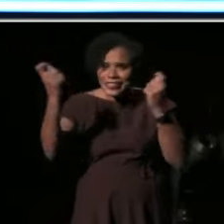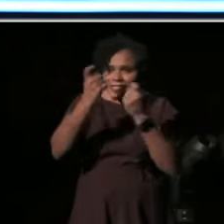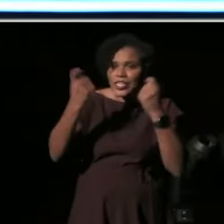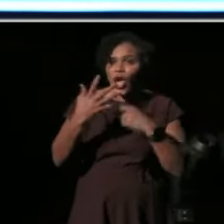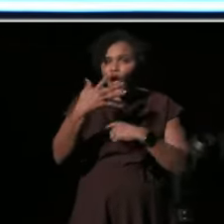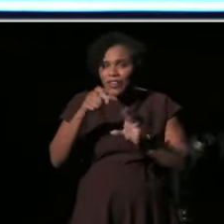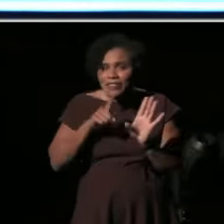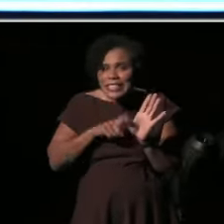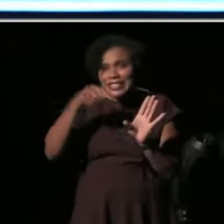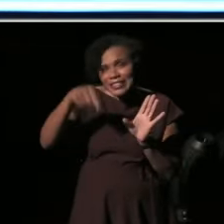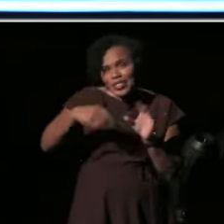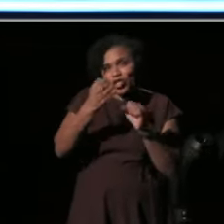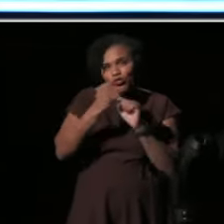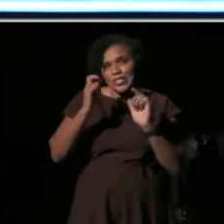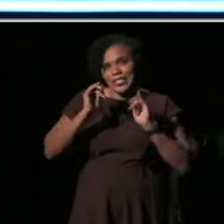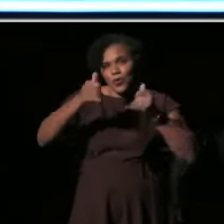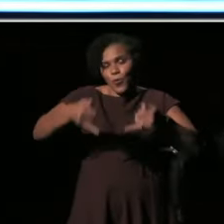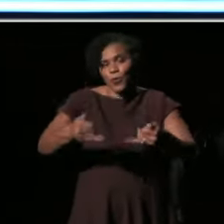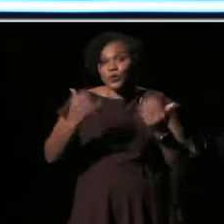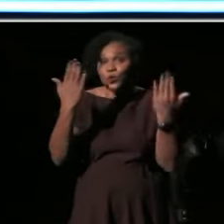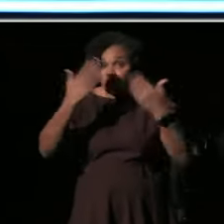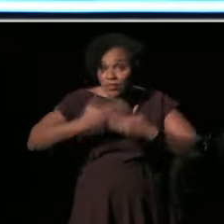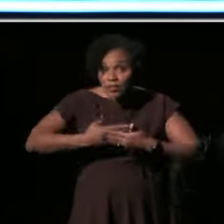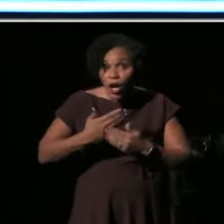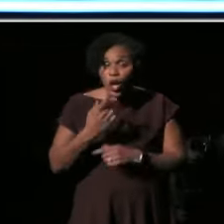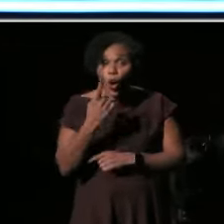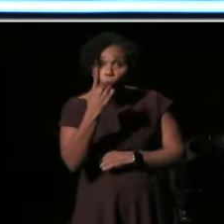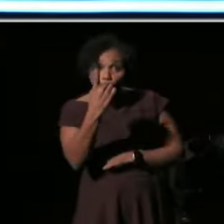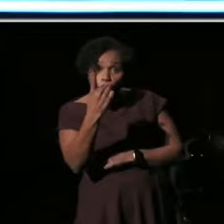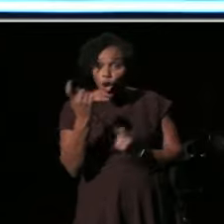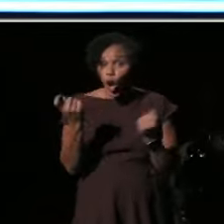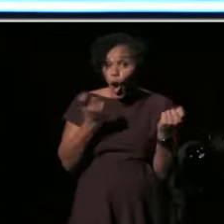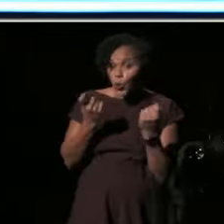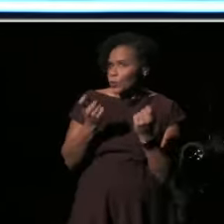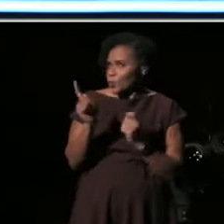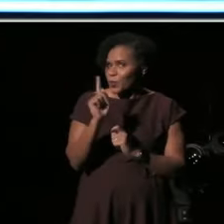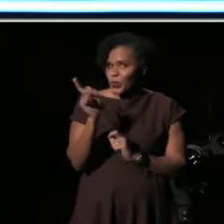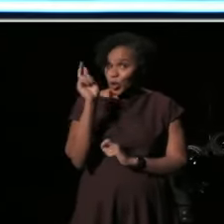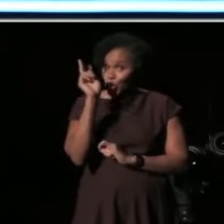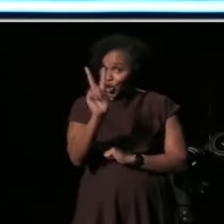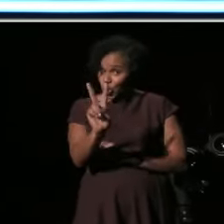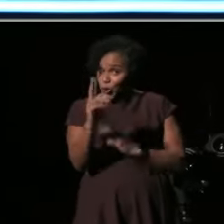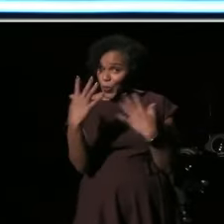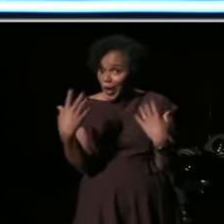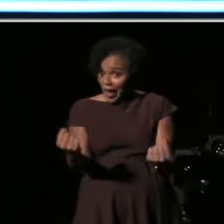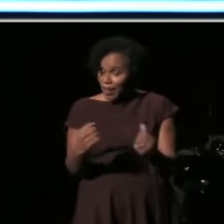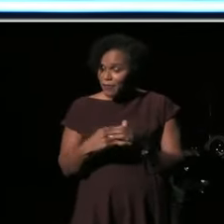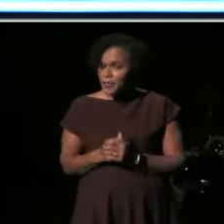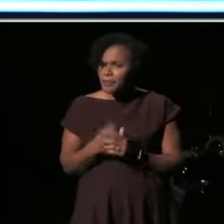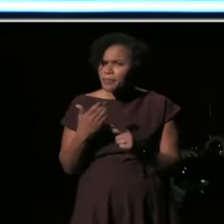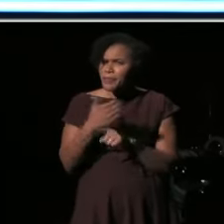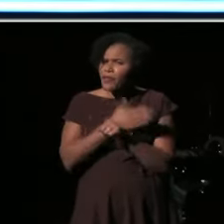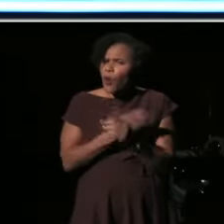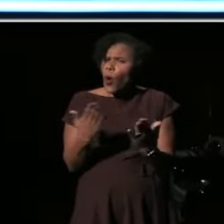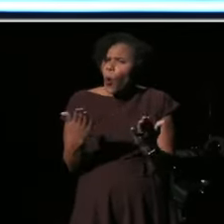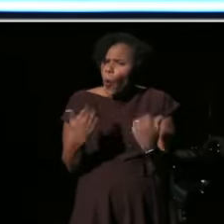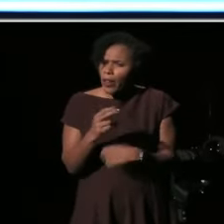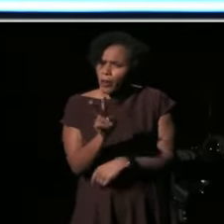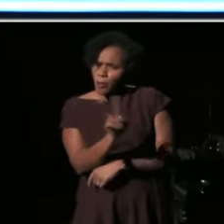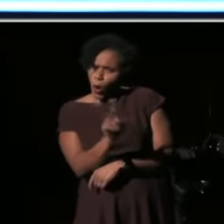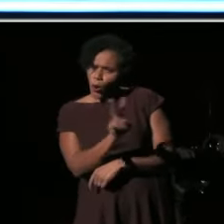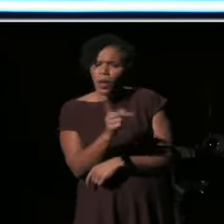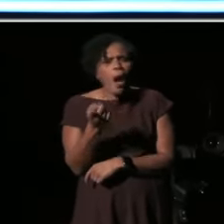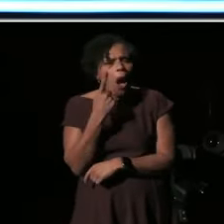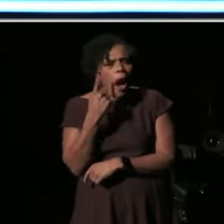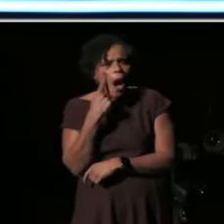Griersons. So tonight, we've got not one host for the awards, but two. And before I welcome them on stage, let's just take a